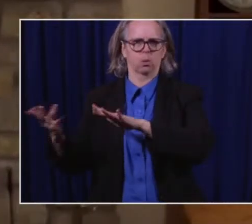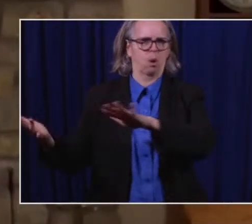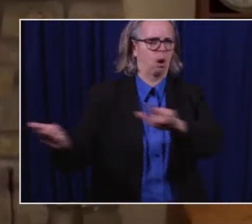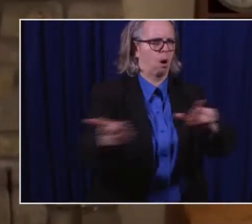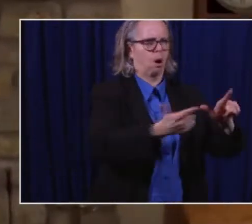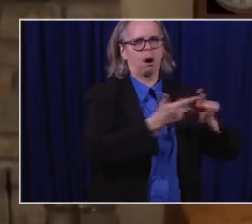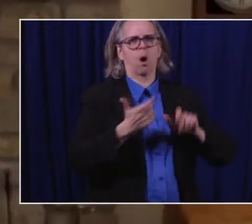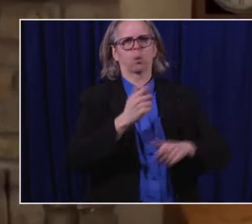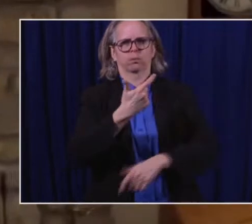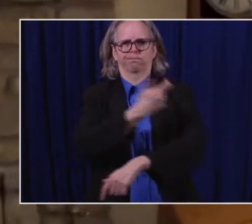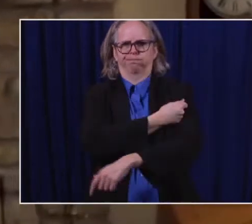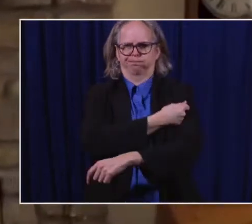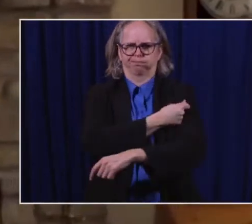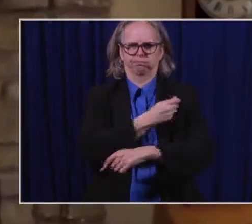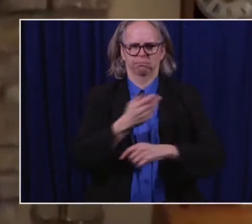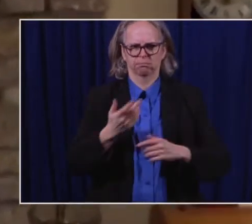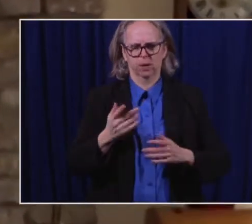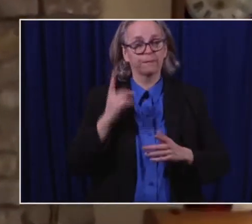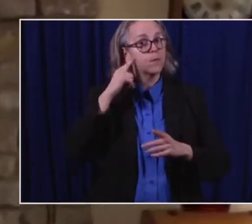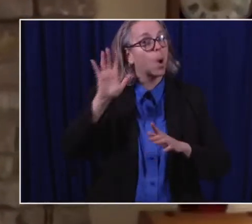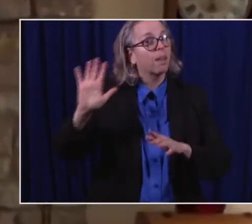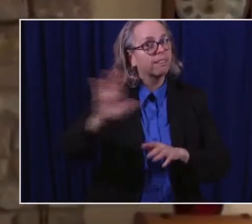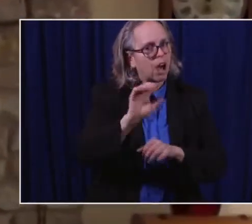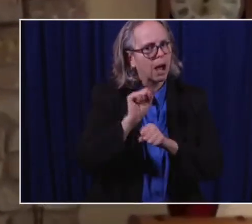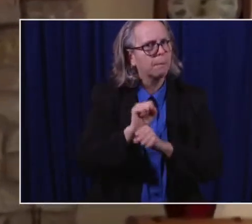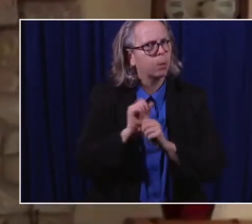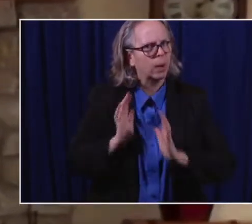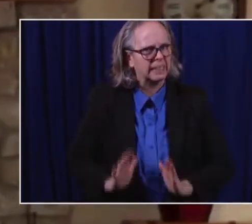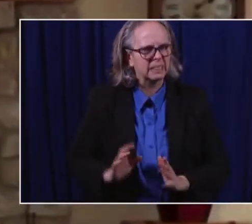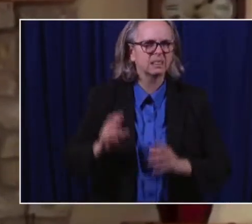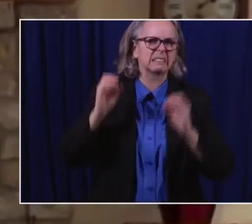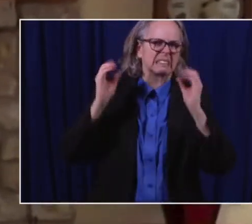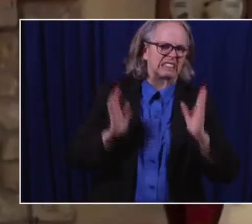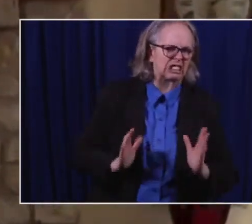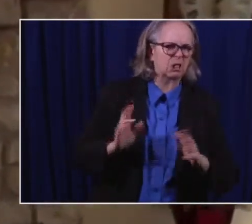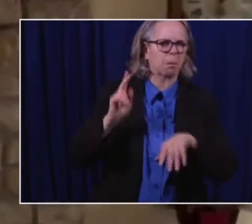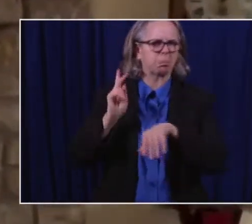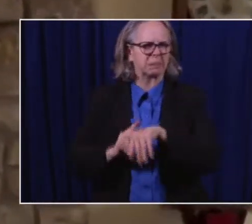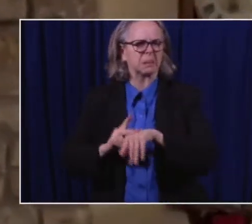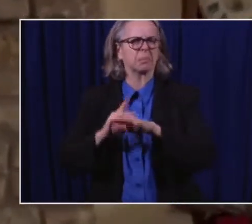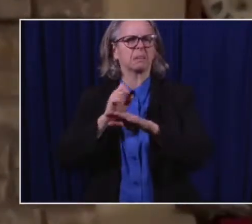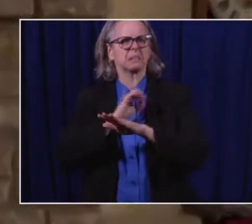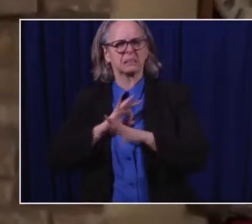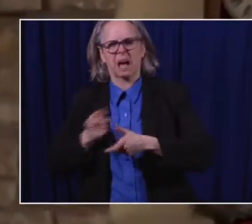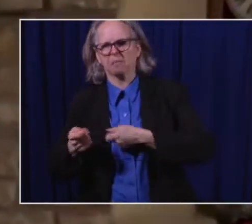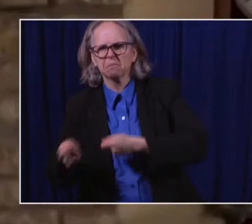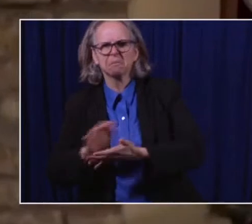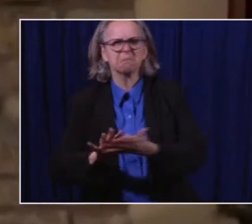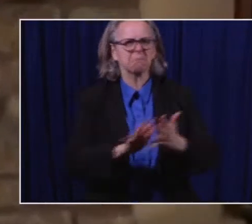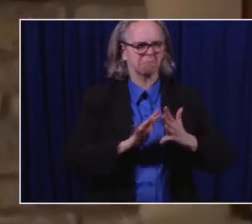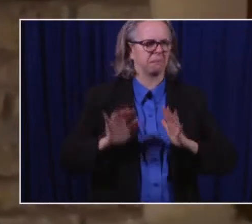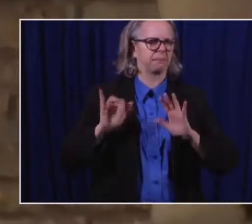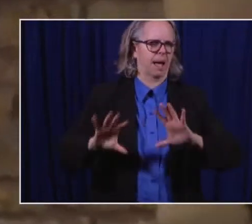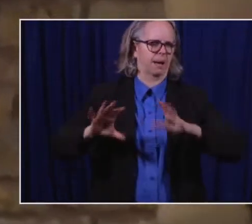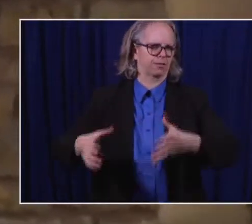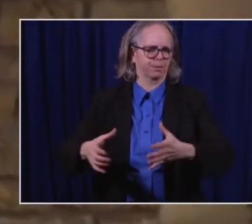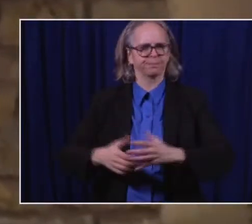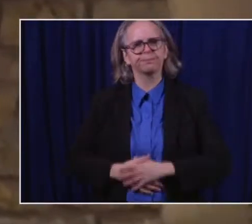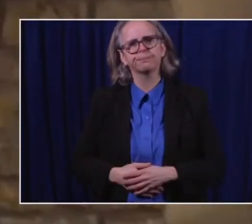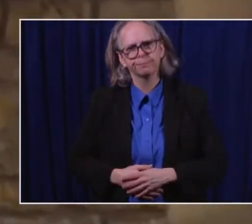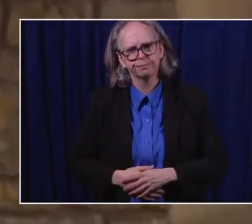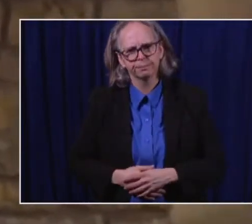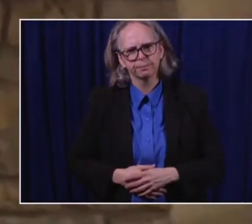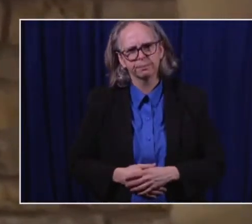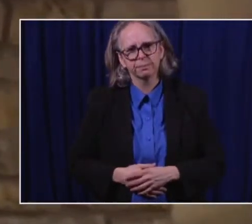personnel will be getting vaccinated next week. Our goal, as we have said, is to try to get every child back in school by